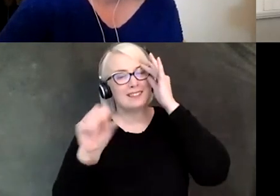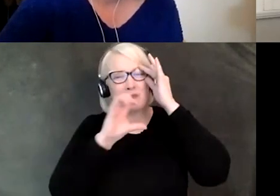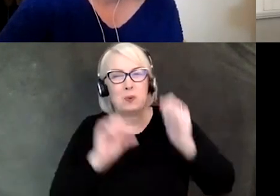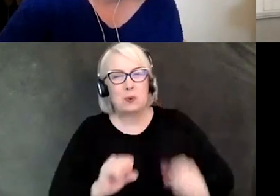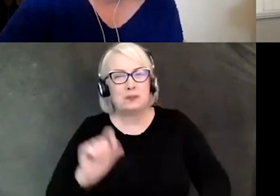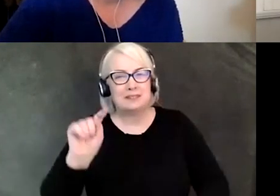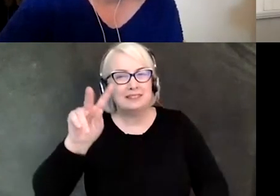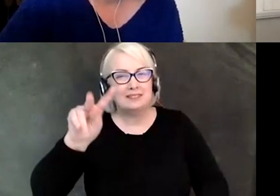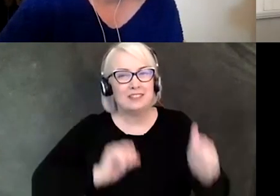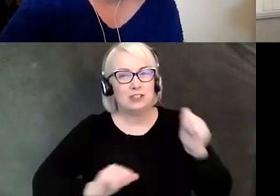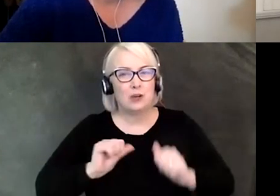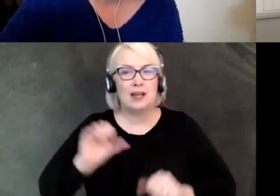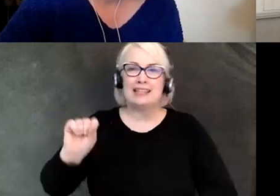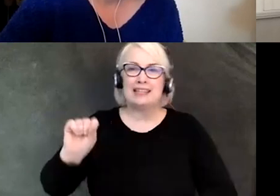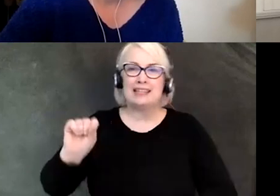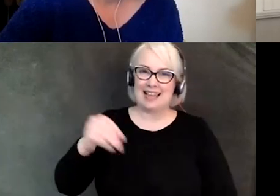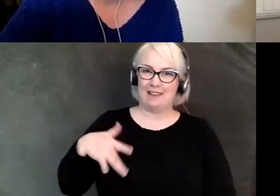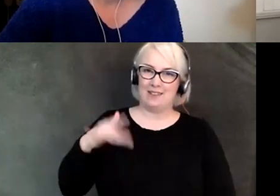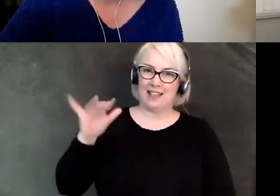every decade.